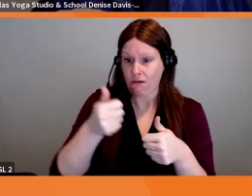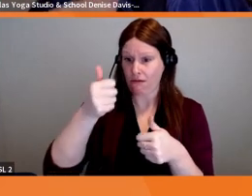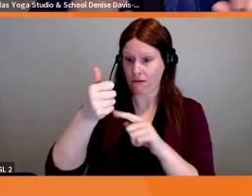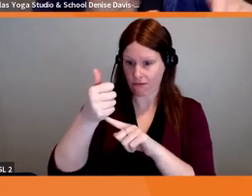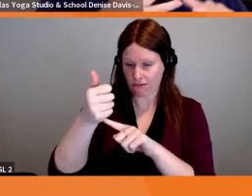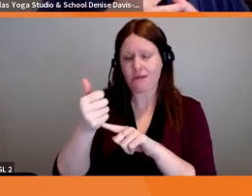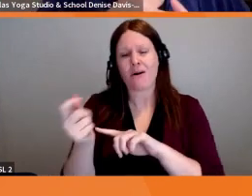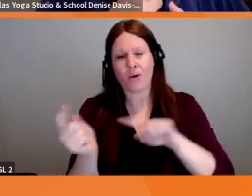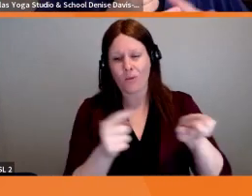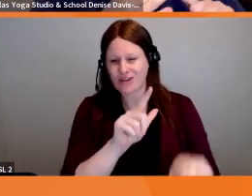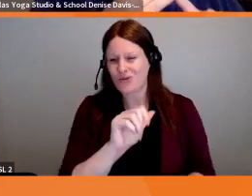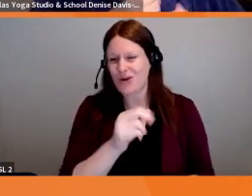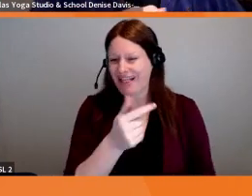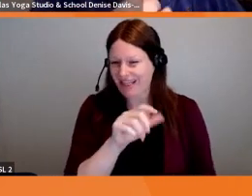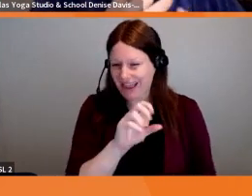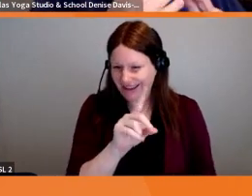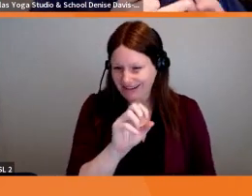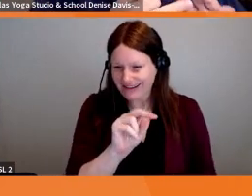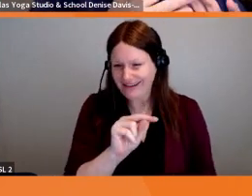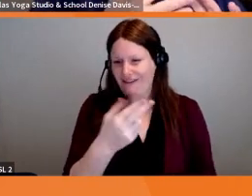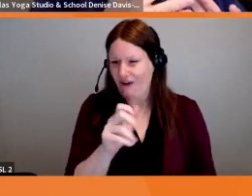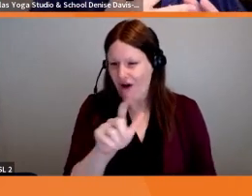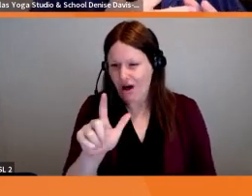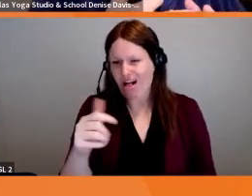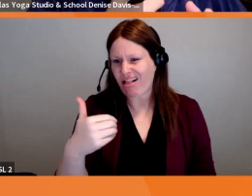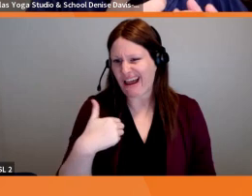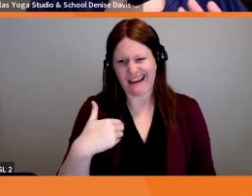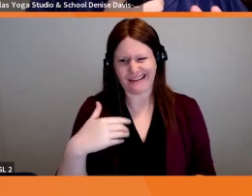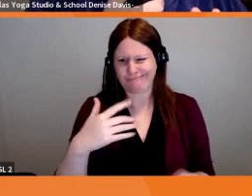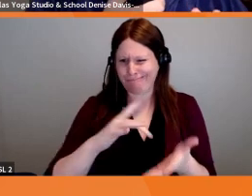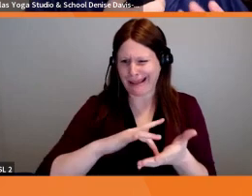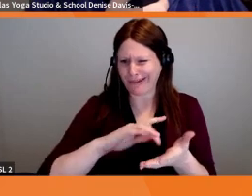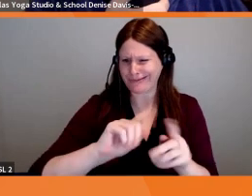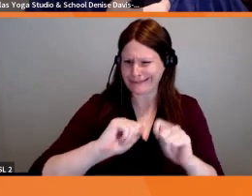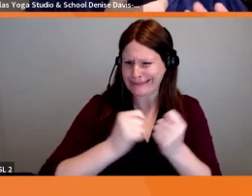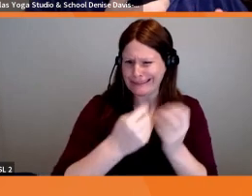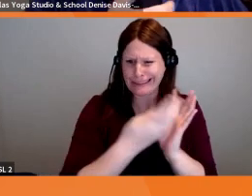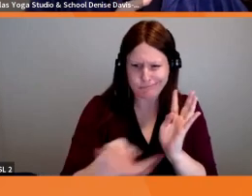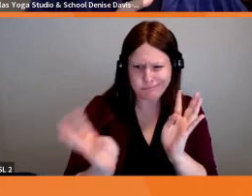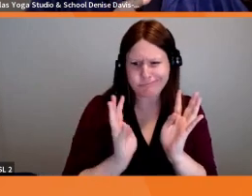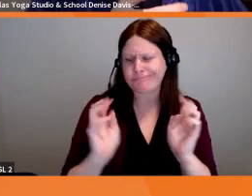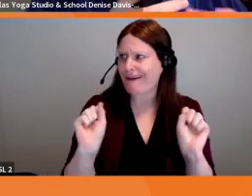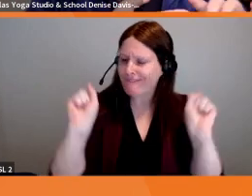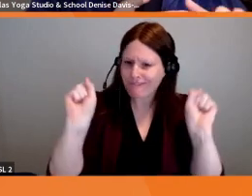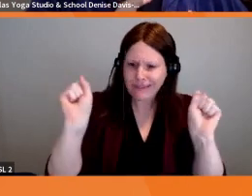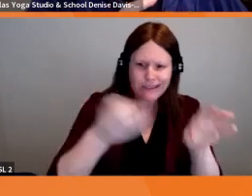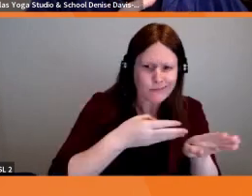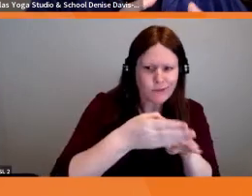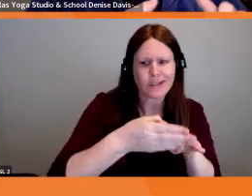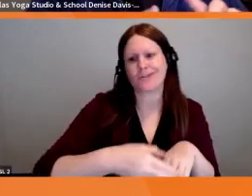Langdon Hall, and they had a medical doctor, a psychologist, they had a fitness professionals doing fitness